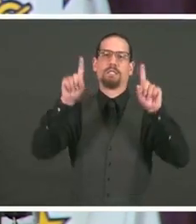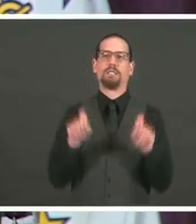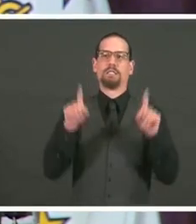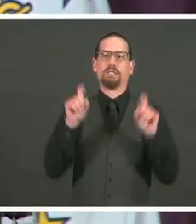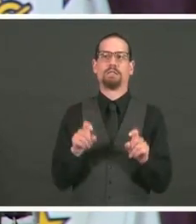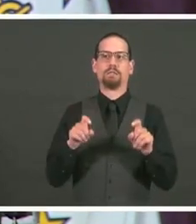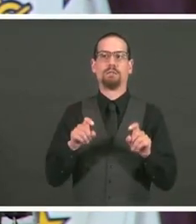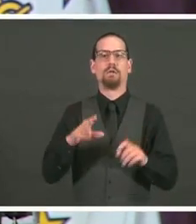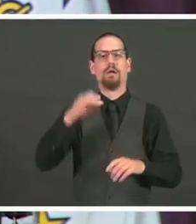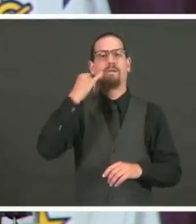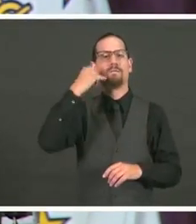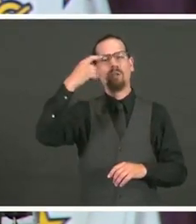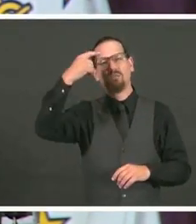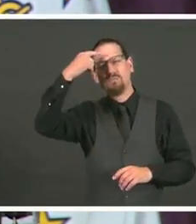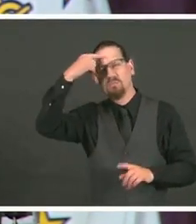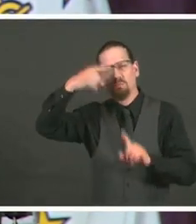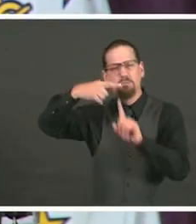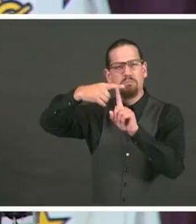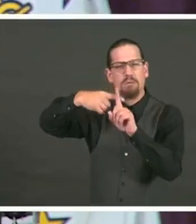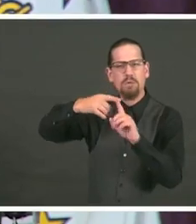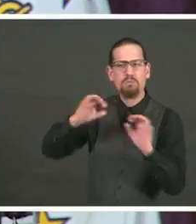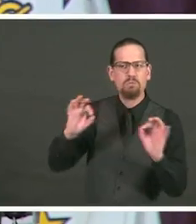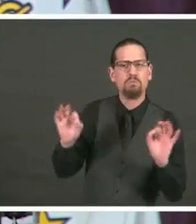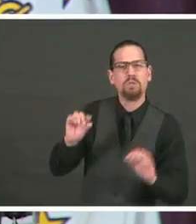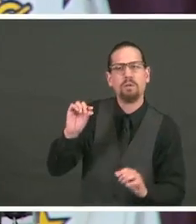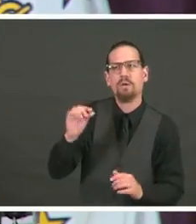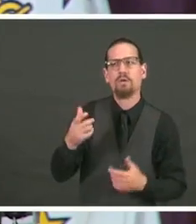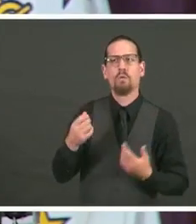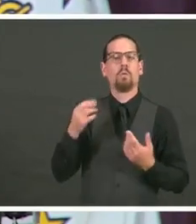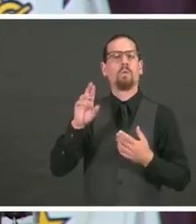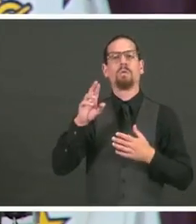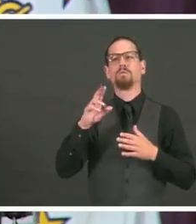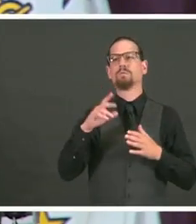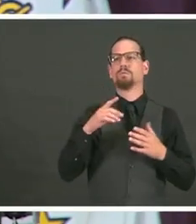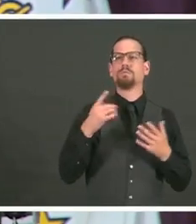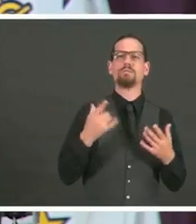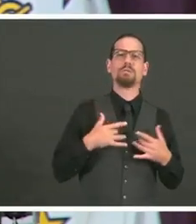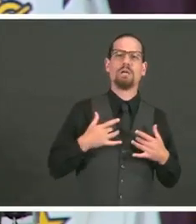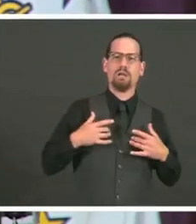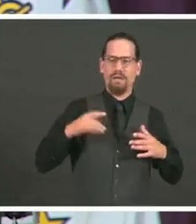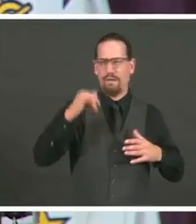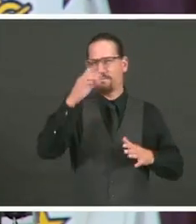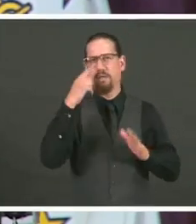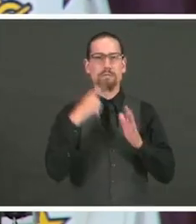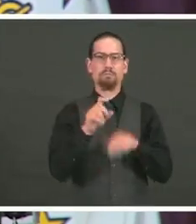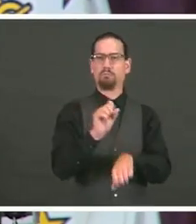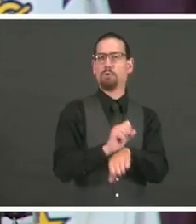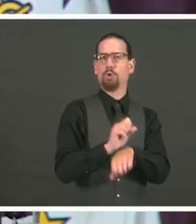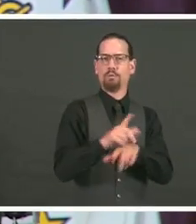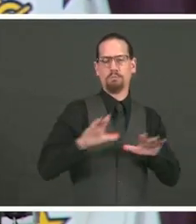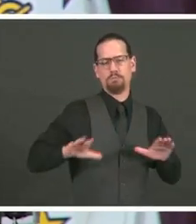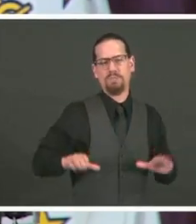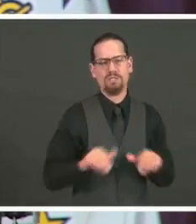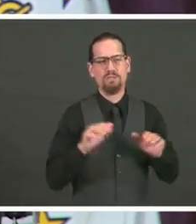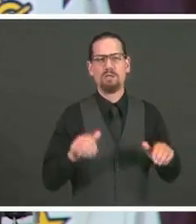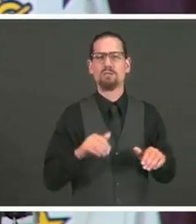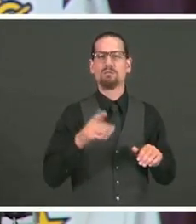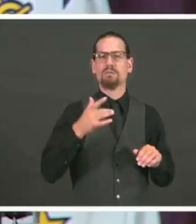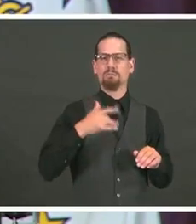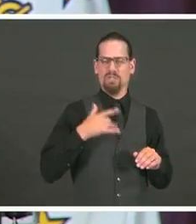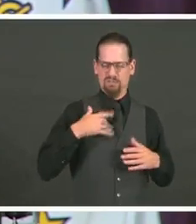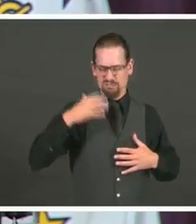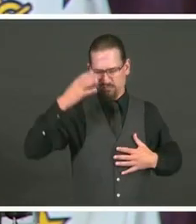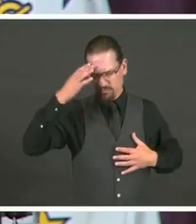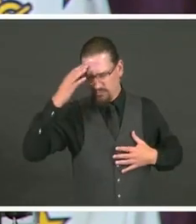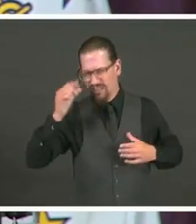you're in a close in contact business and you don't feel sick, please go get tested. We need more folks tested. If